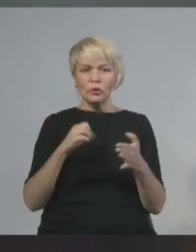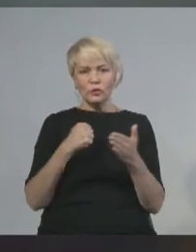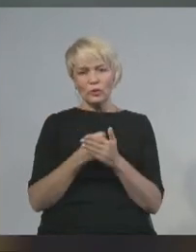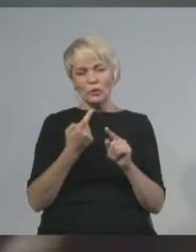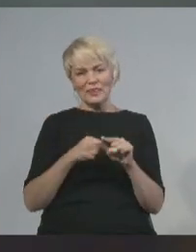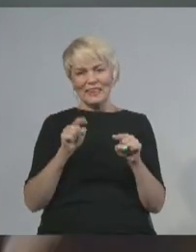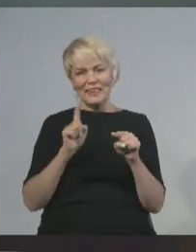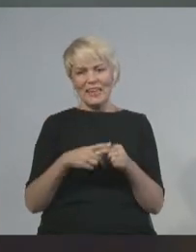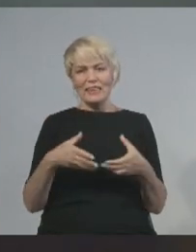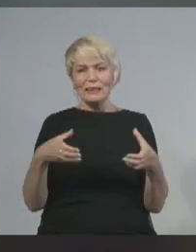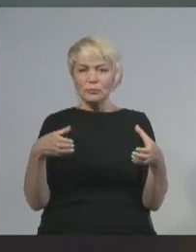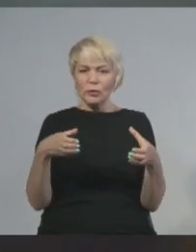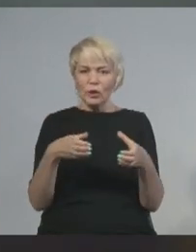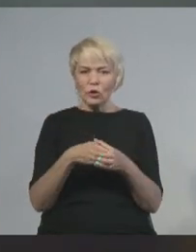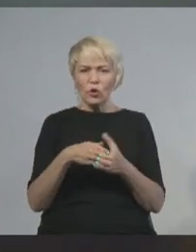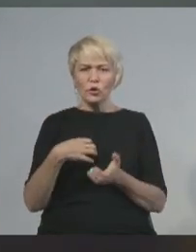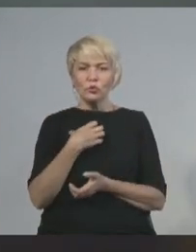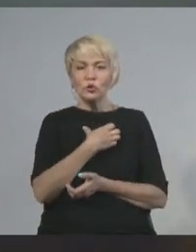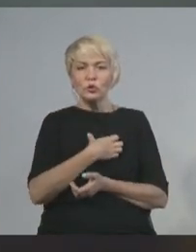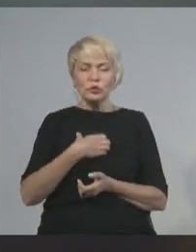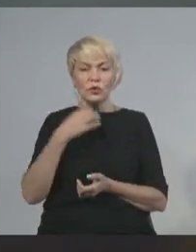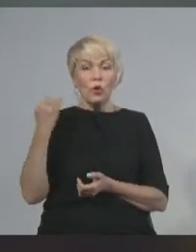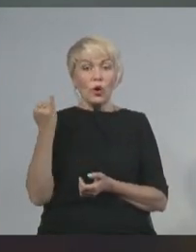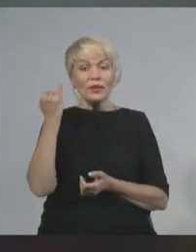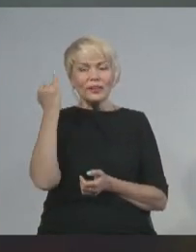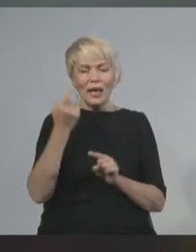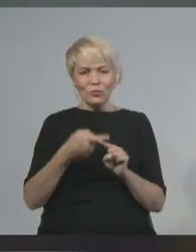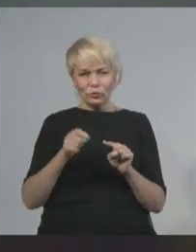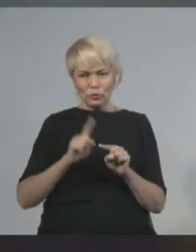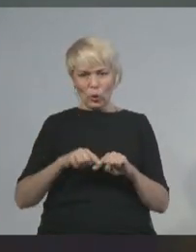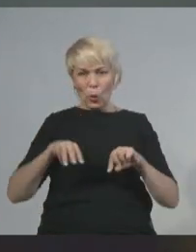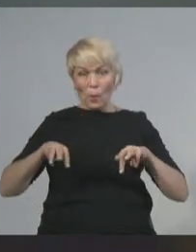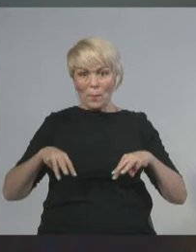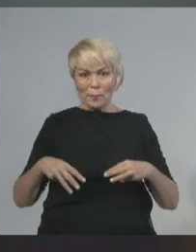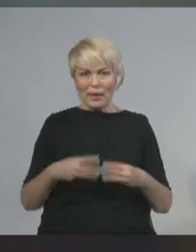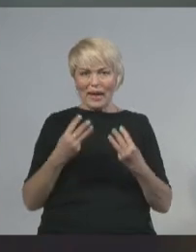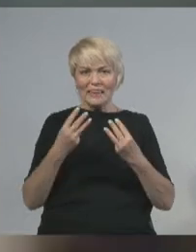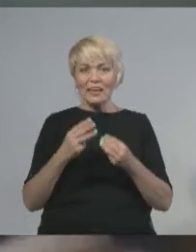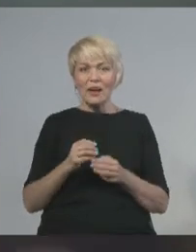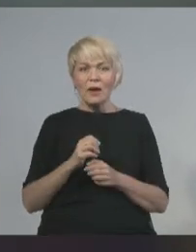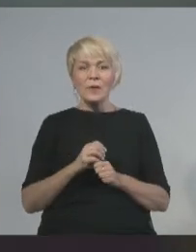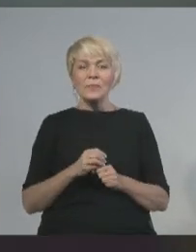part of this community because of the key idea of this media